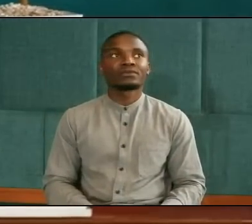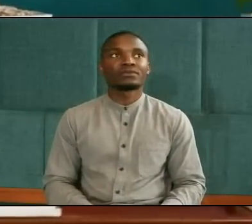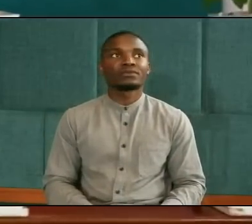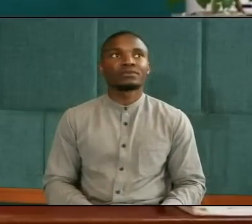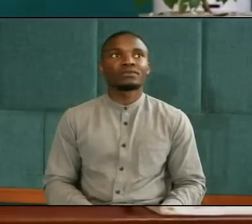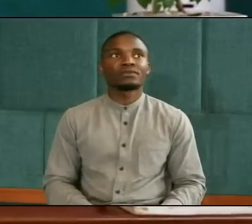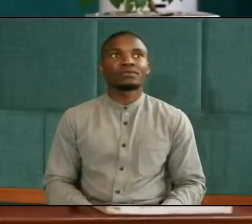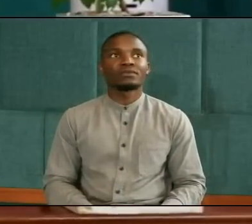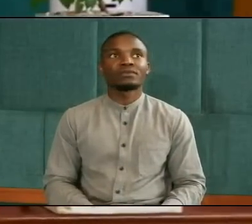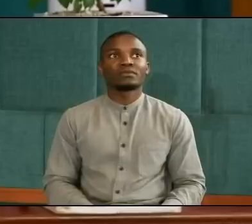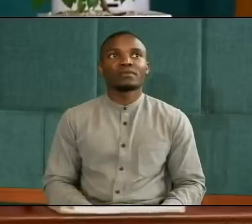They're coming up with the video.